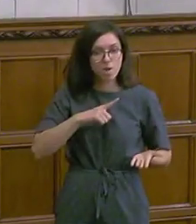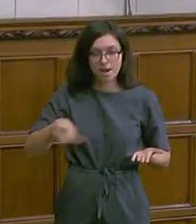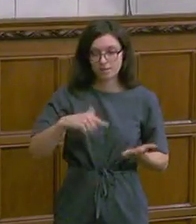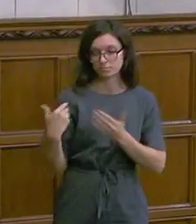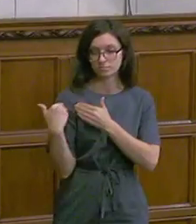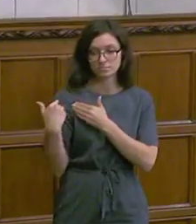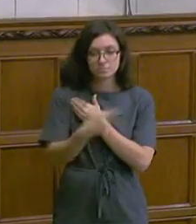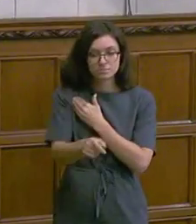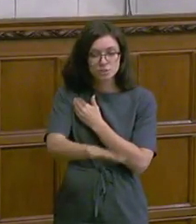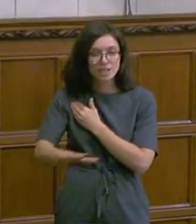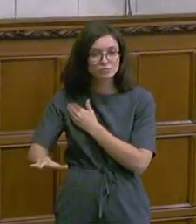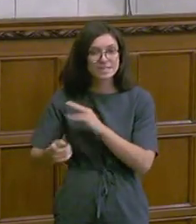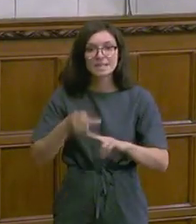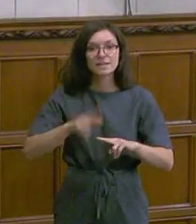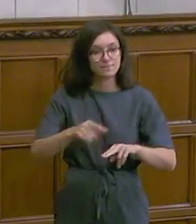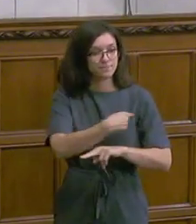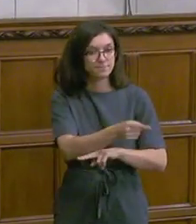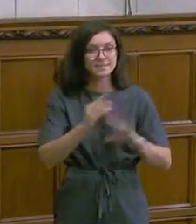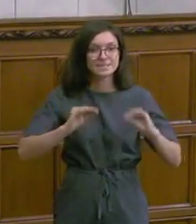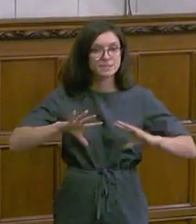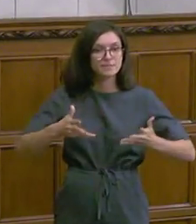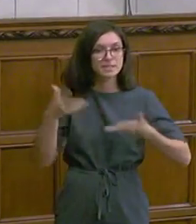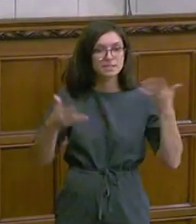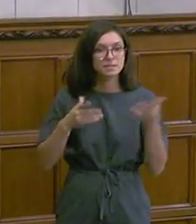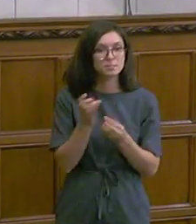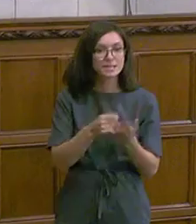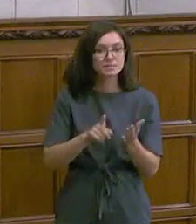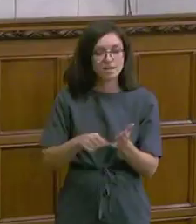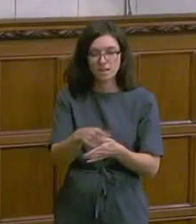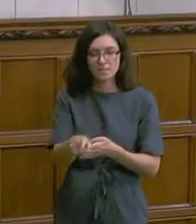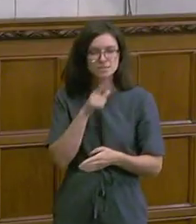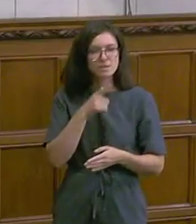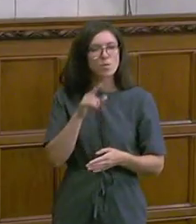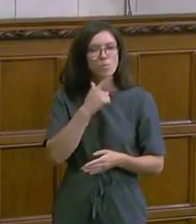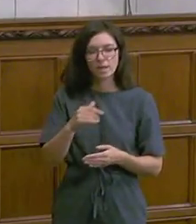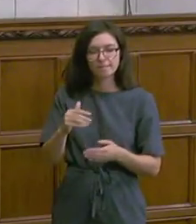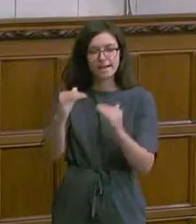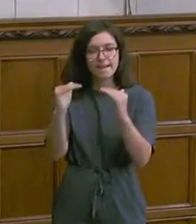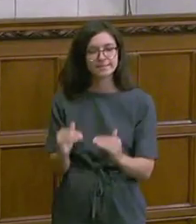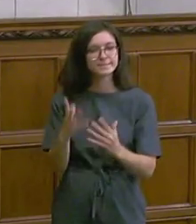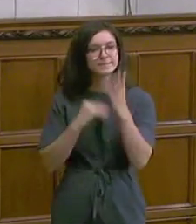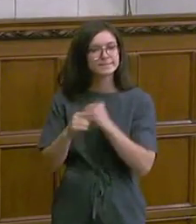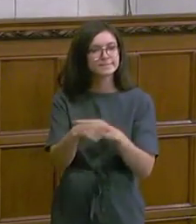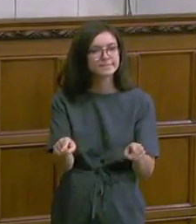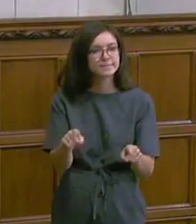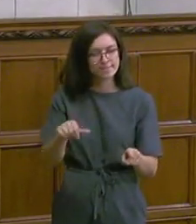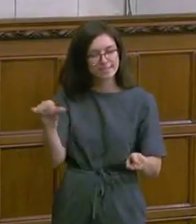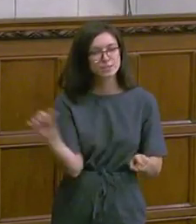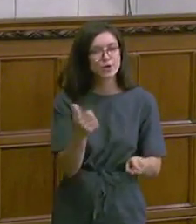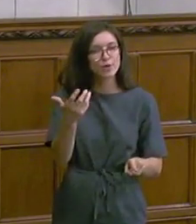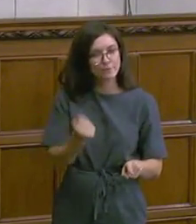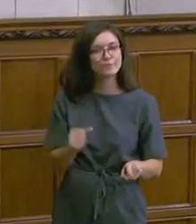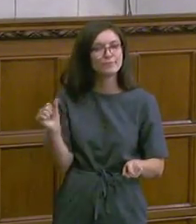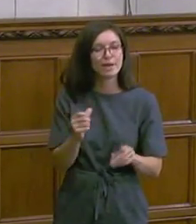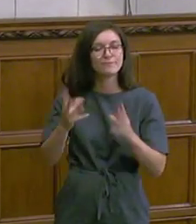BSL would not get the full learning experience that they deserve. Mr. Stringer, not every deaf